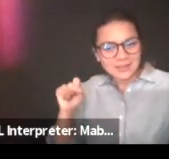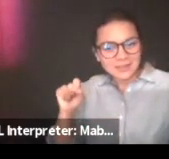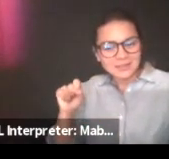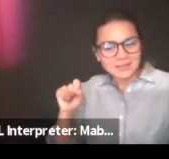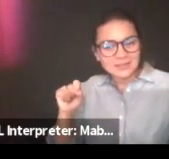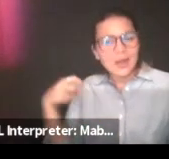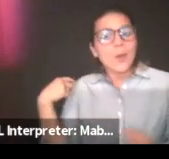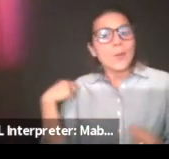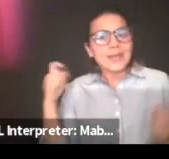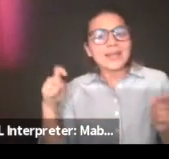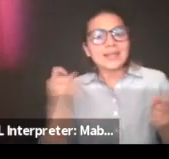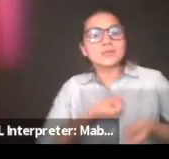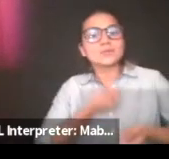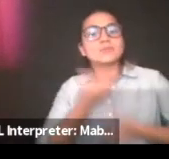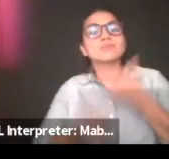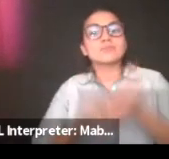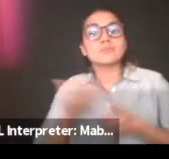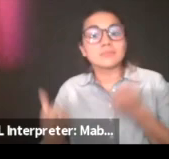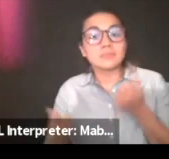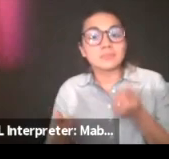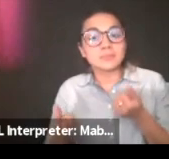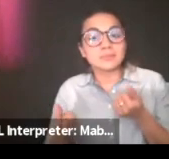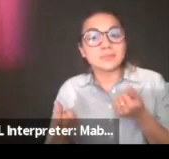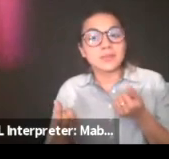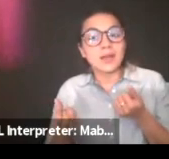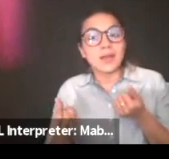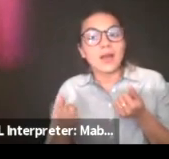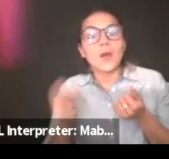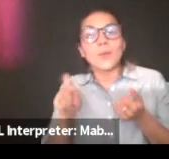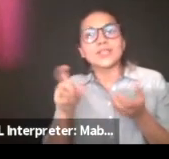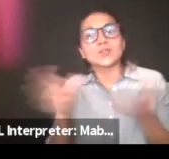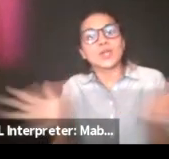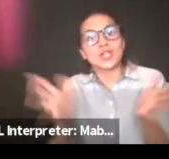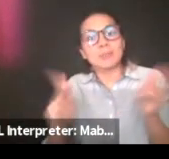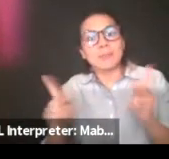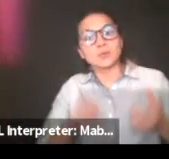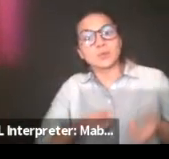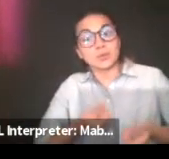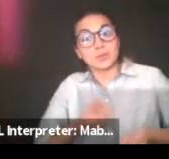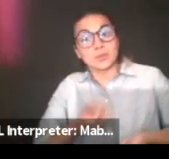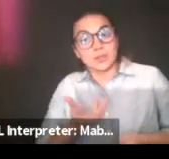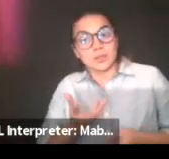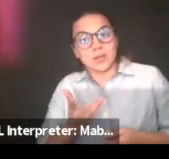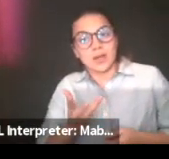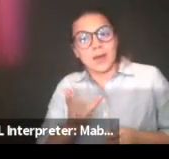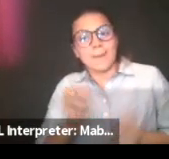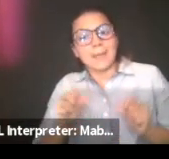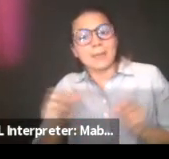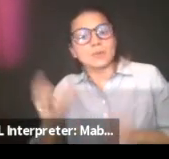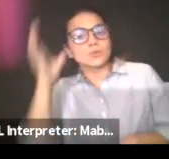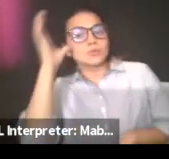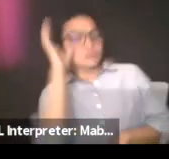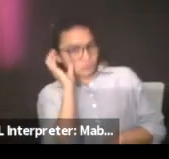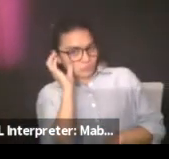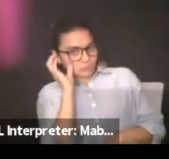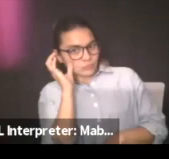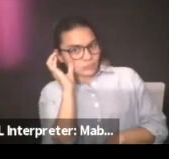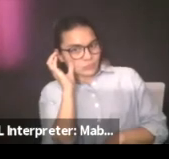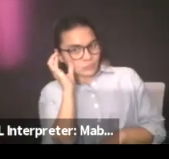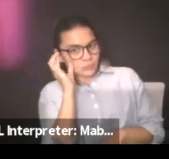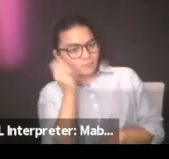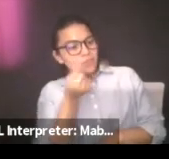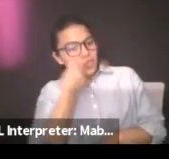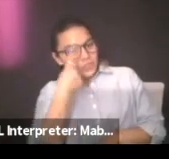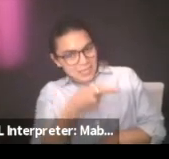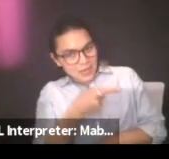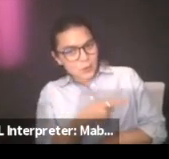"we believe you and it's not your fault." When people recognize that when violence happens, the whole community needs healing. So